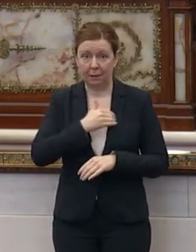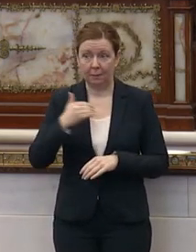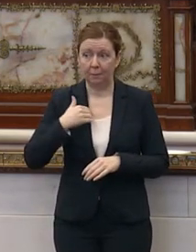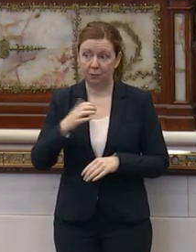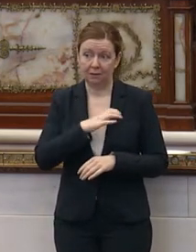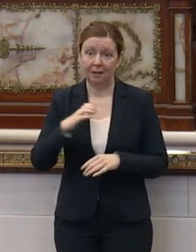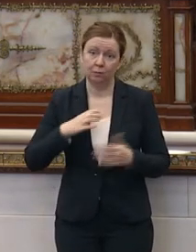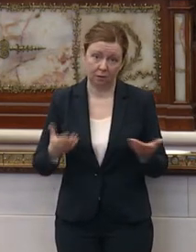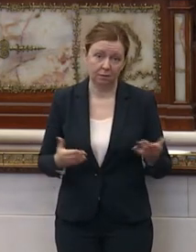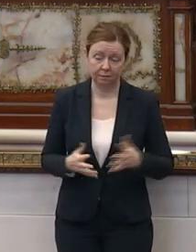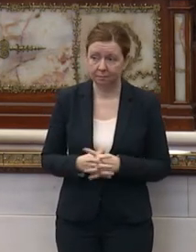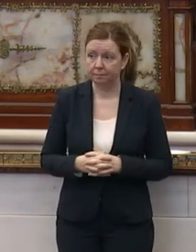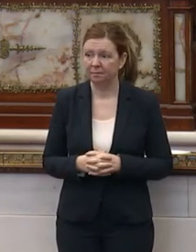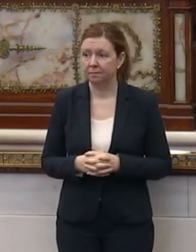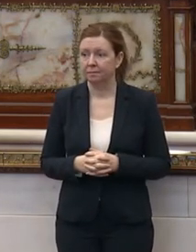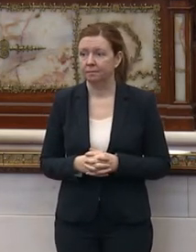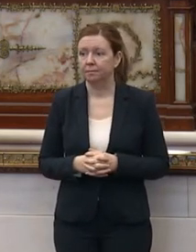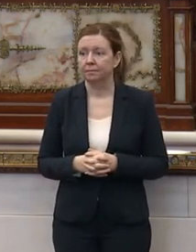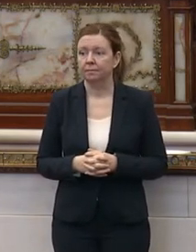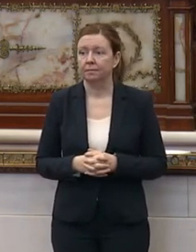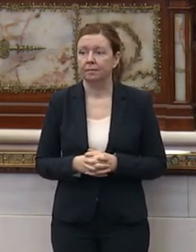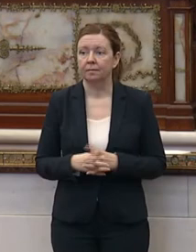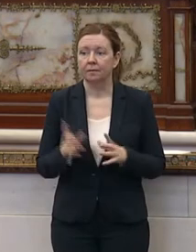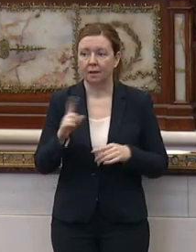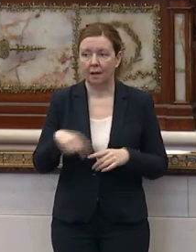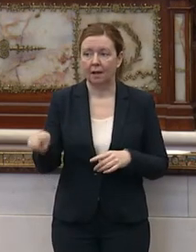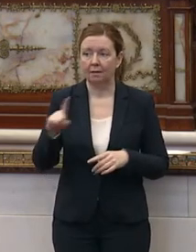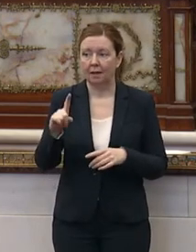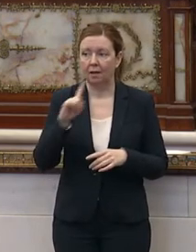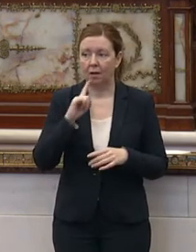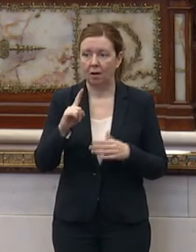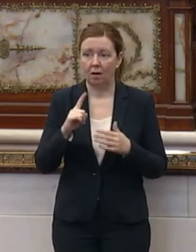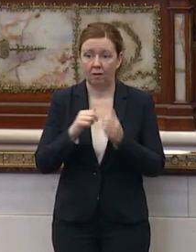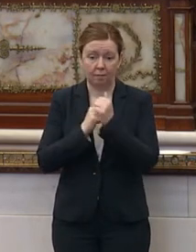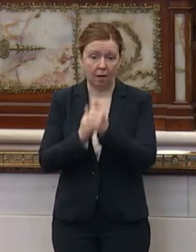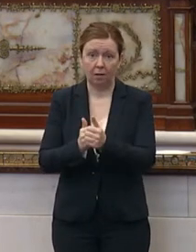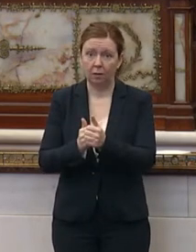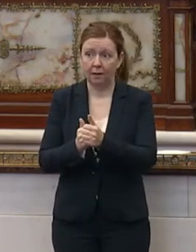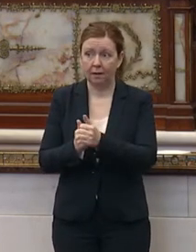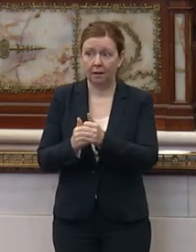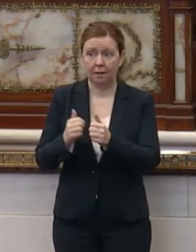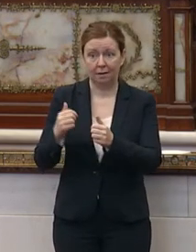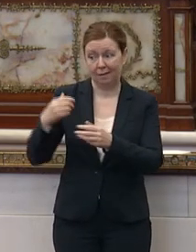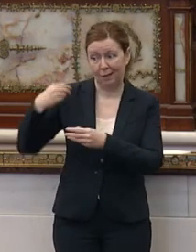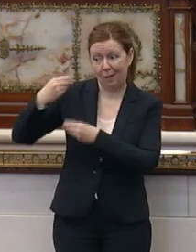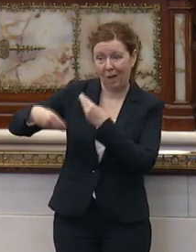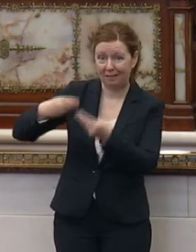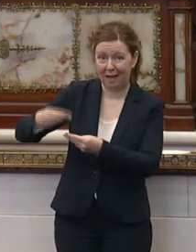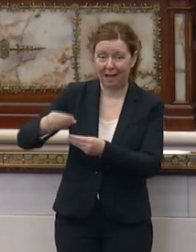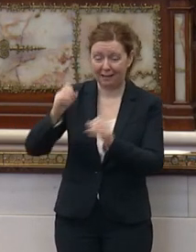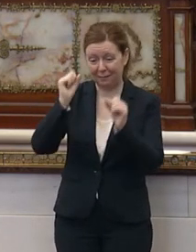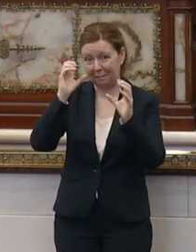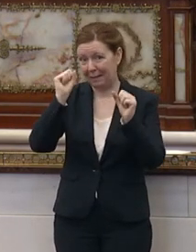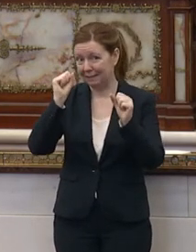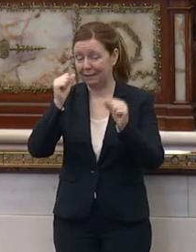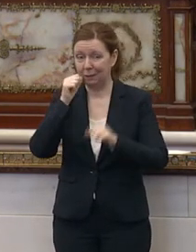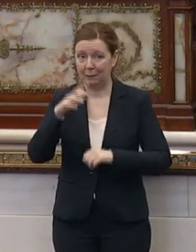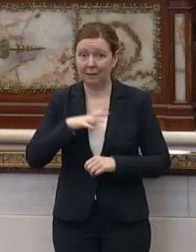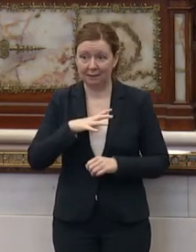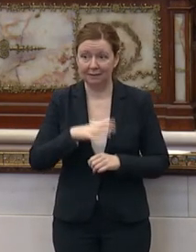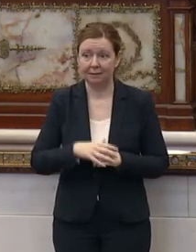of council, and they are following a long line of amazing